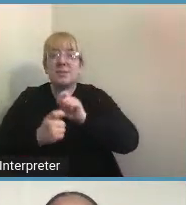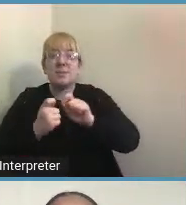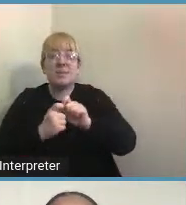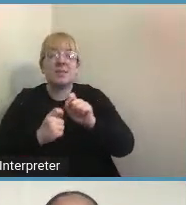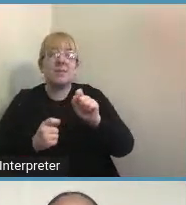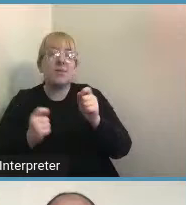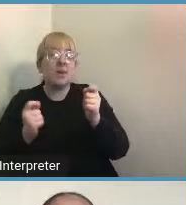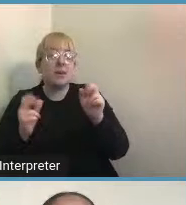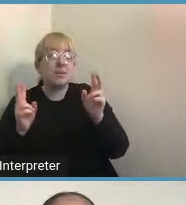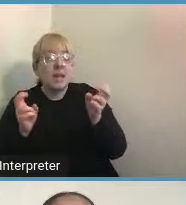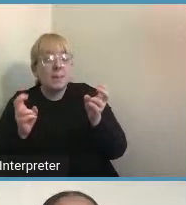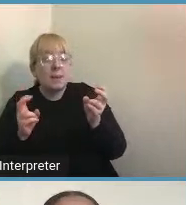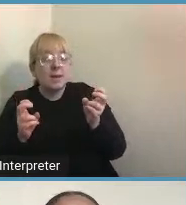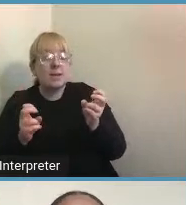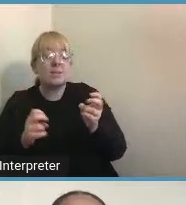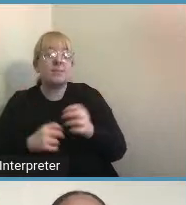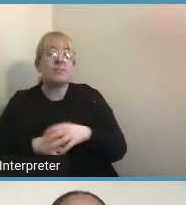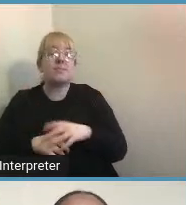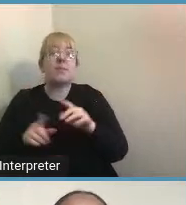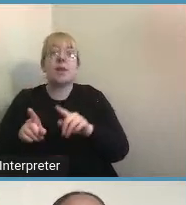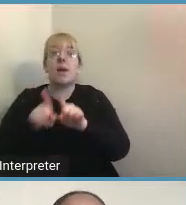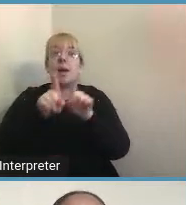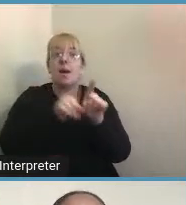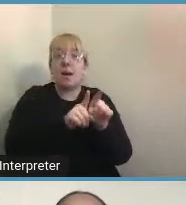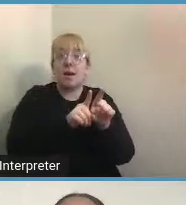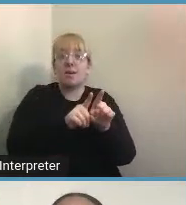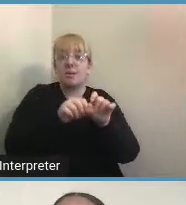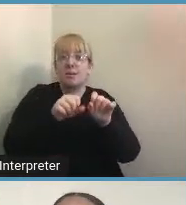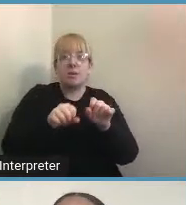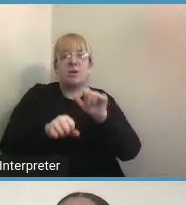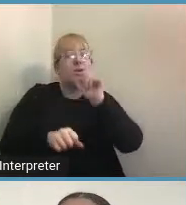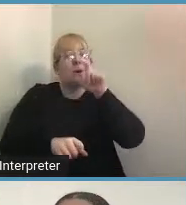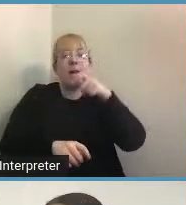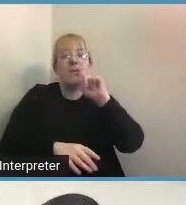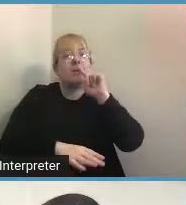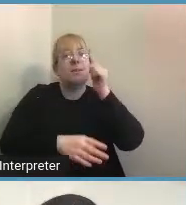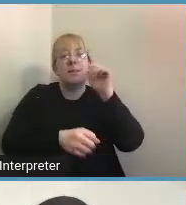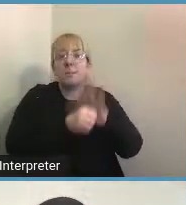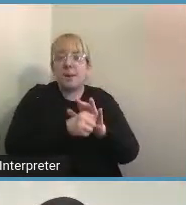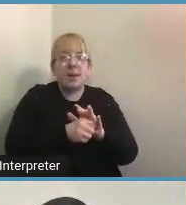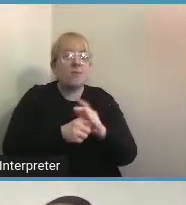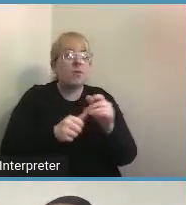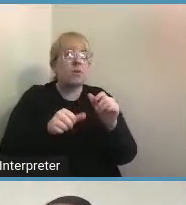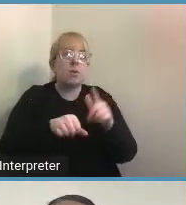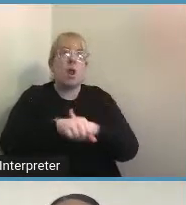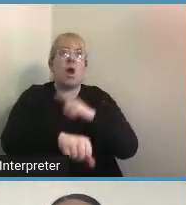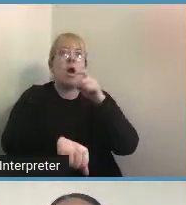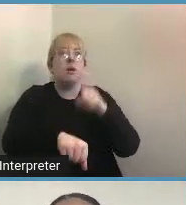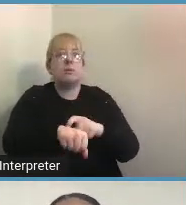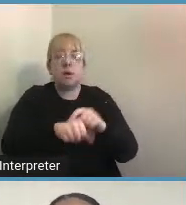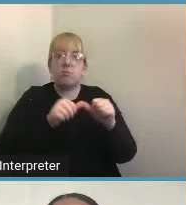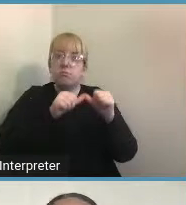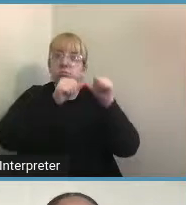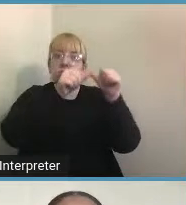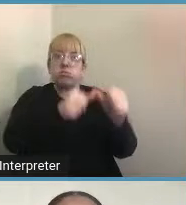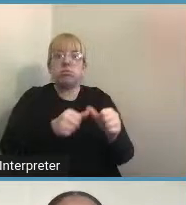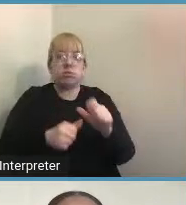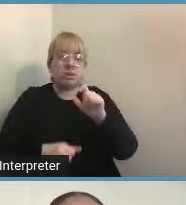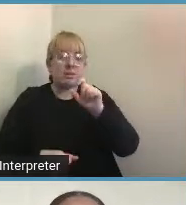matter. Um, and you don't have to commit to doing it long term. You can just do it